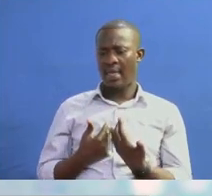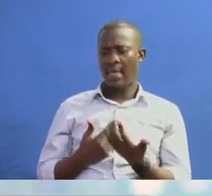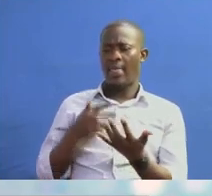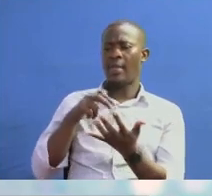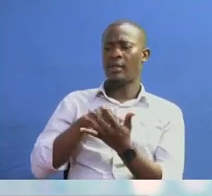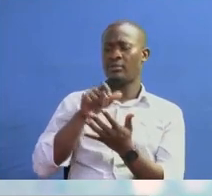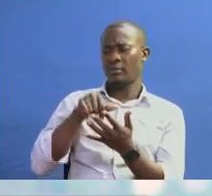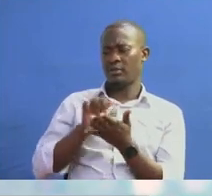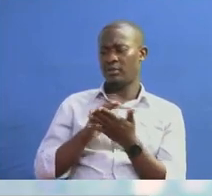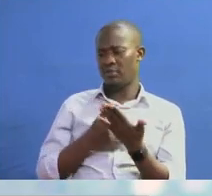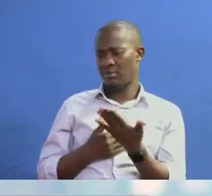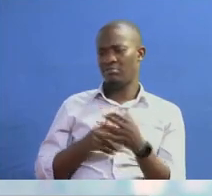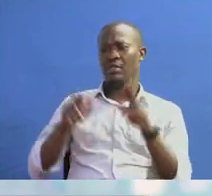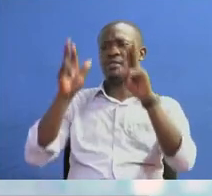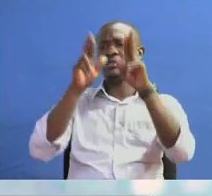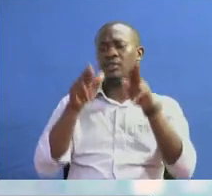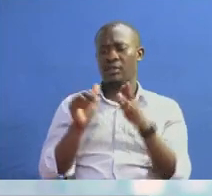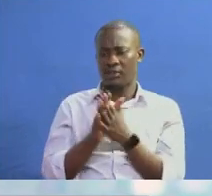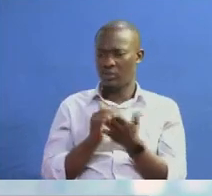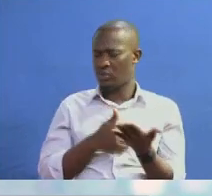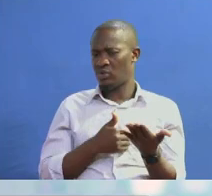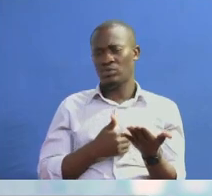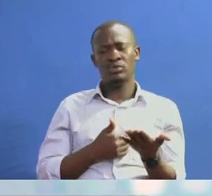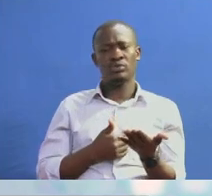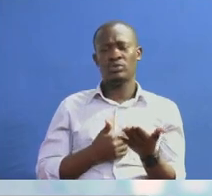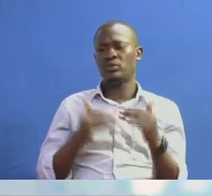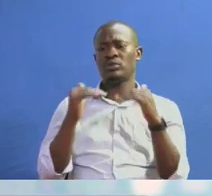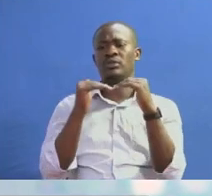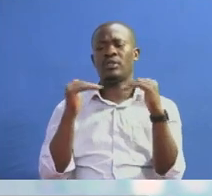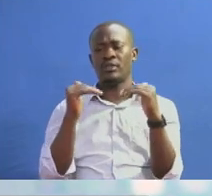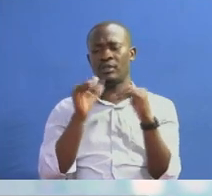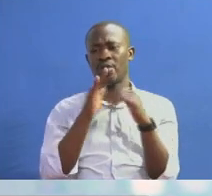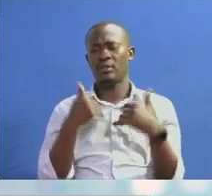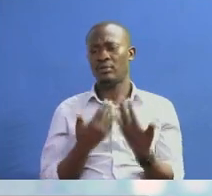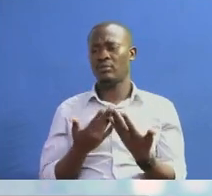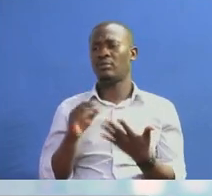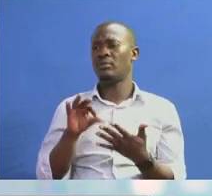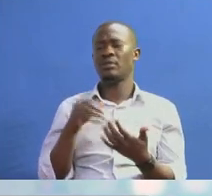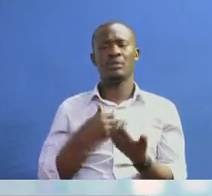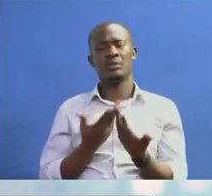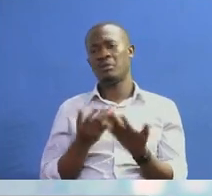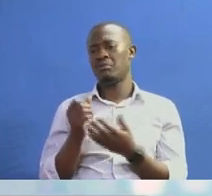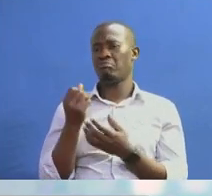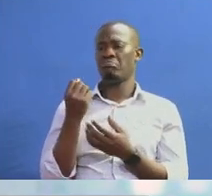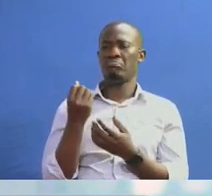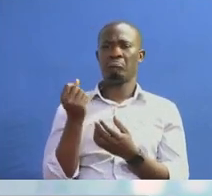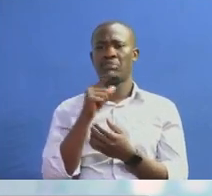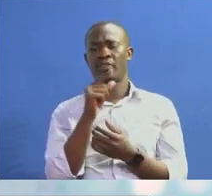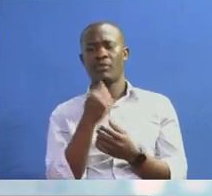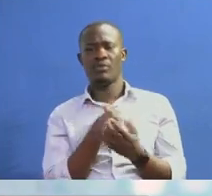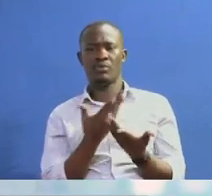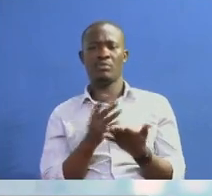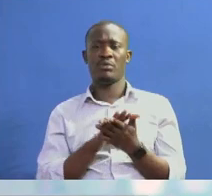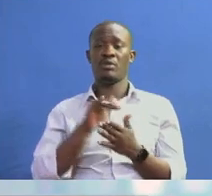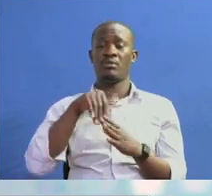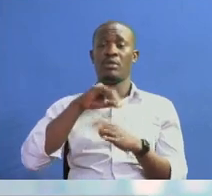international standard. That means the process, capacity building will take at least a month or three. If it is across the